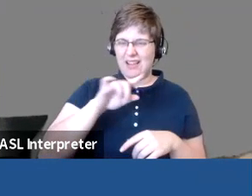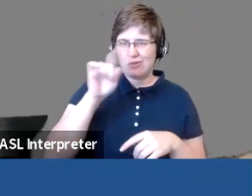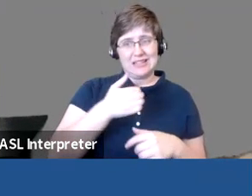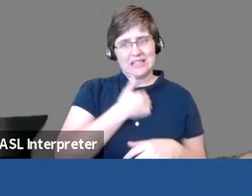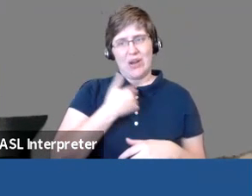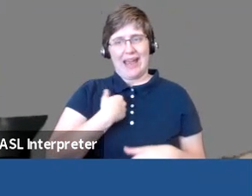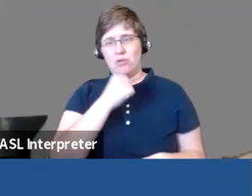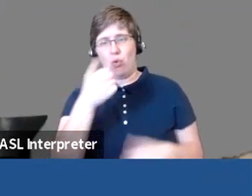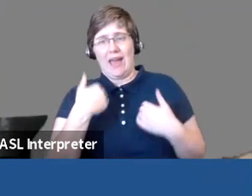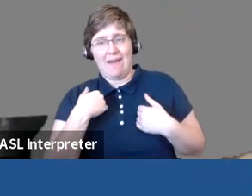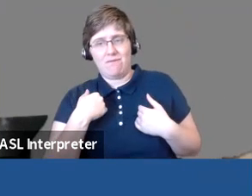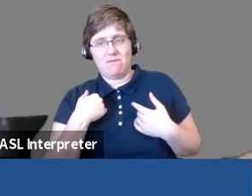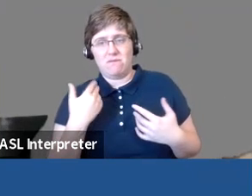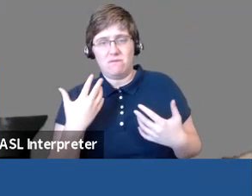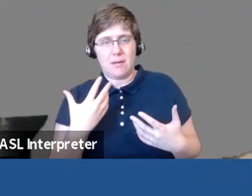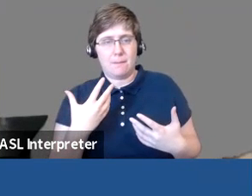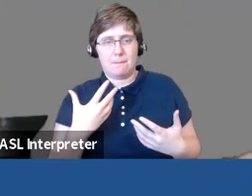sorry, I don't have